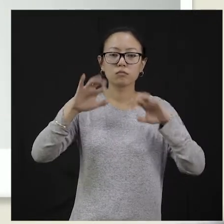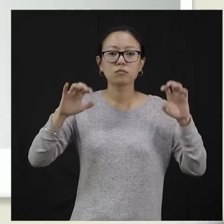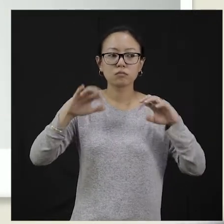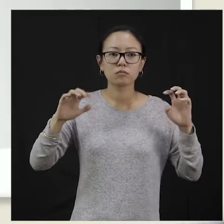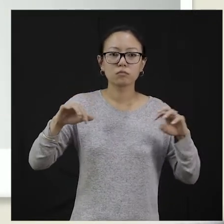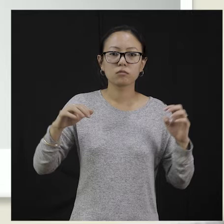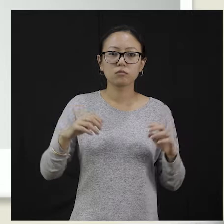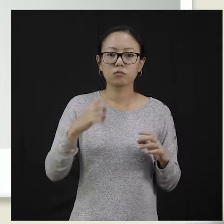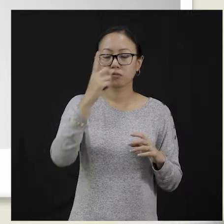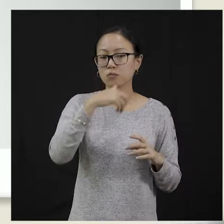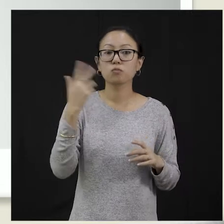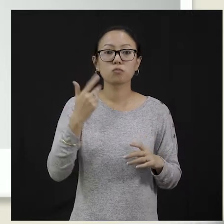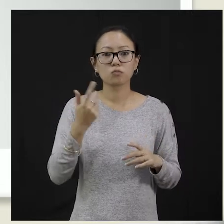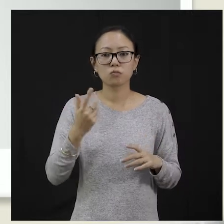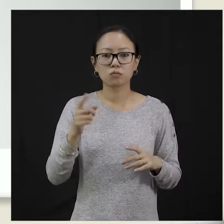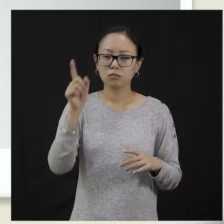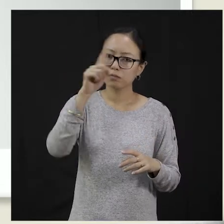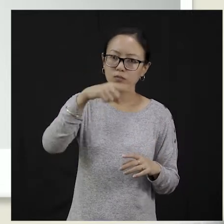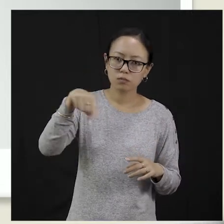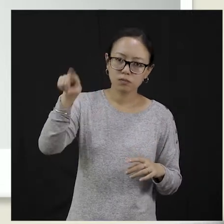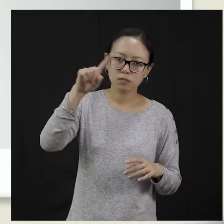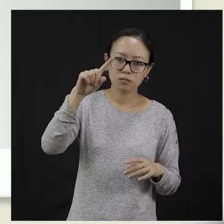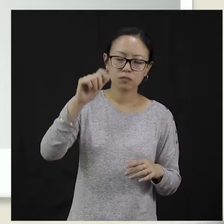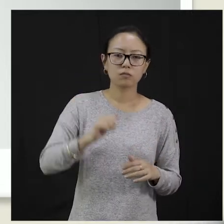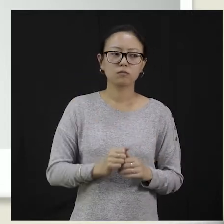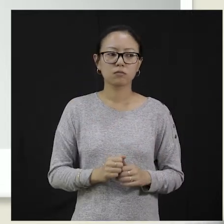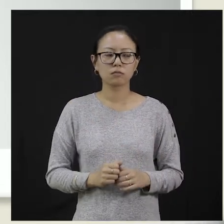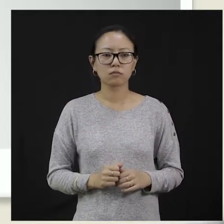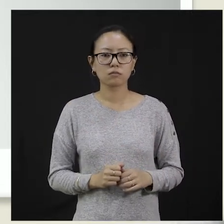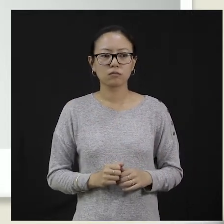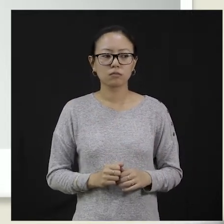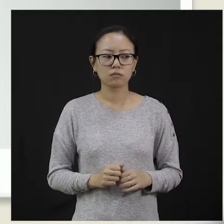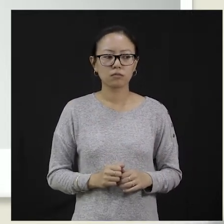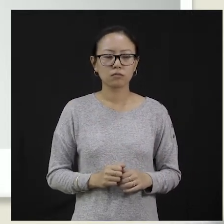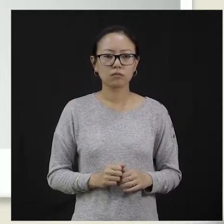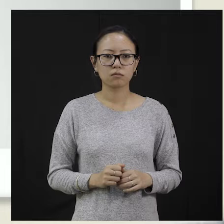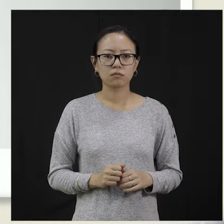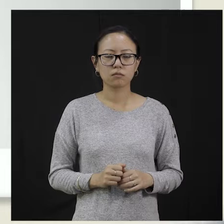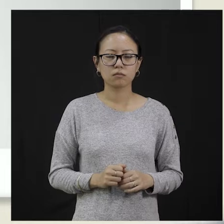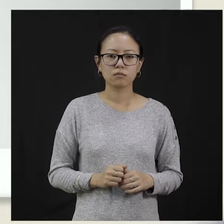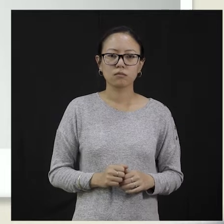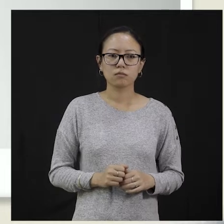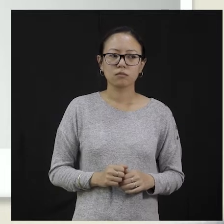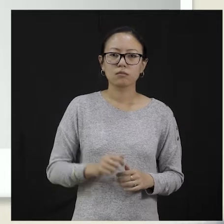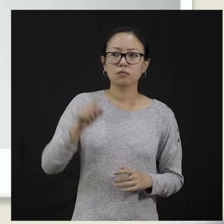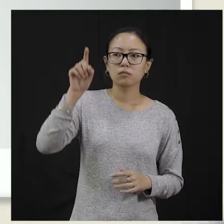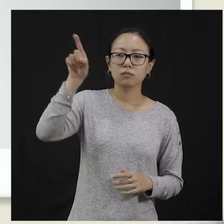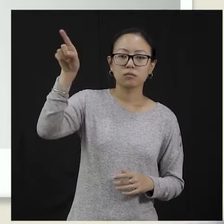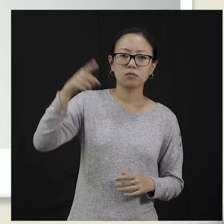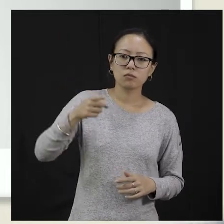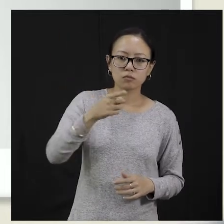this. Yes. You have to circle the rat. Rat is at